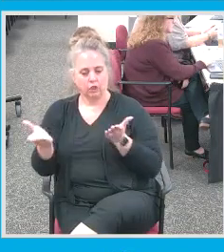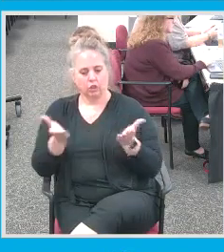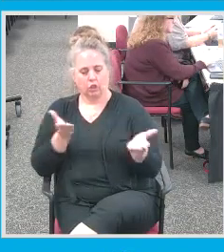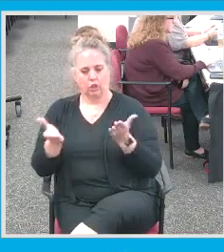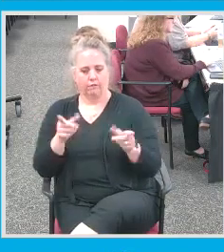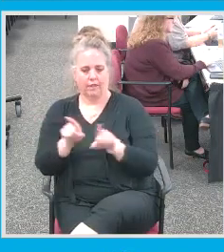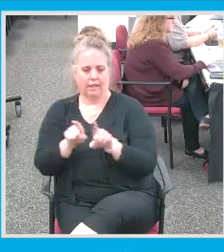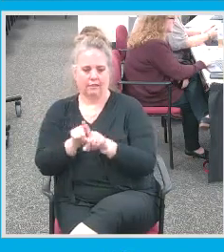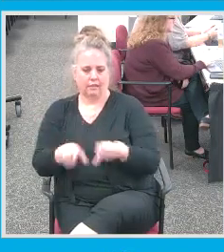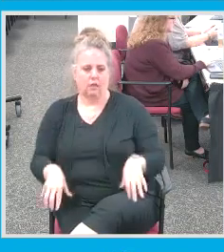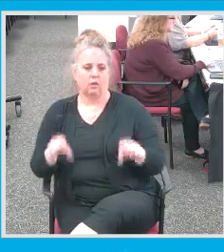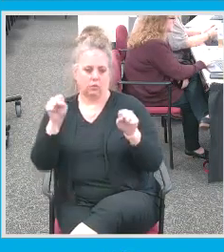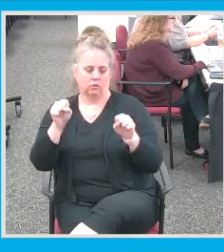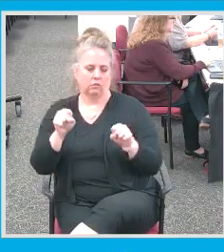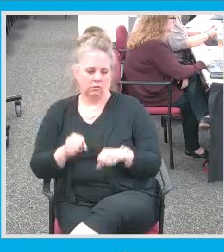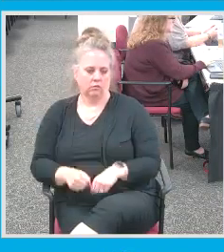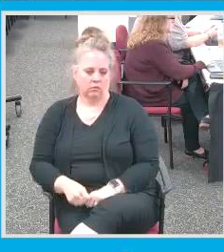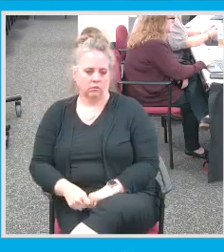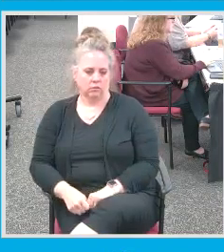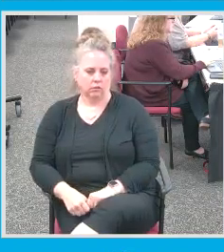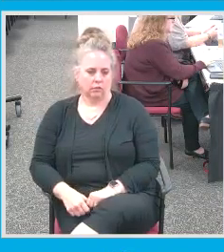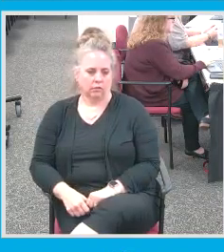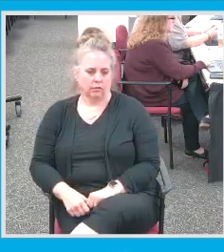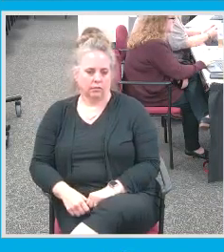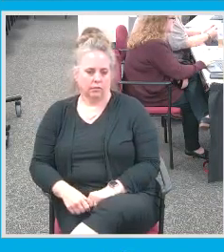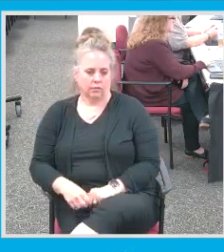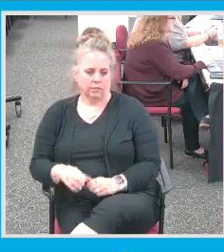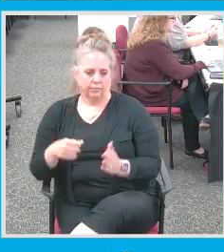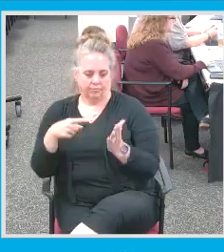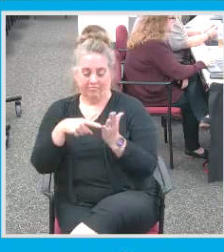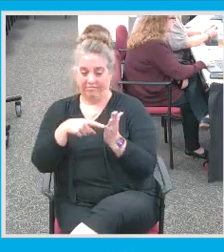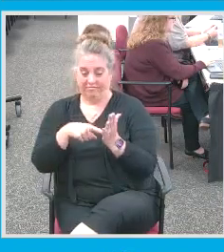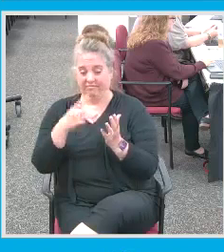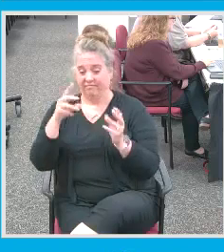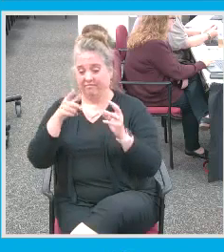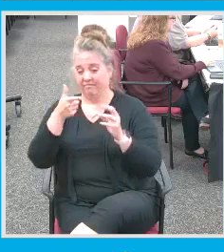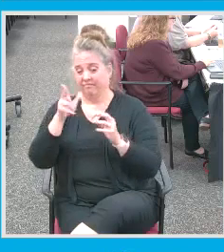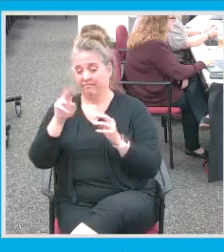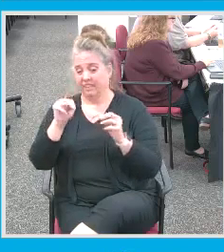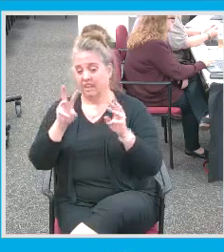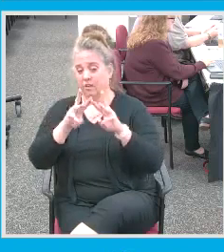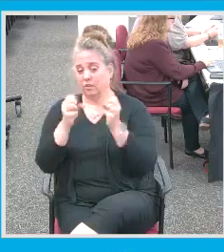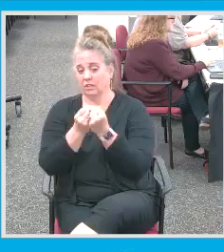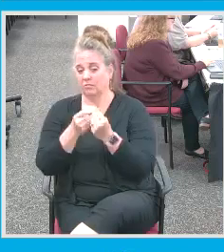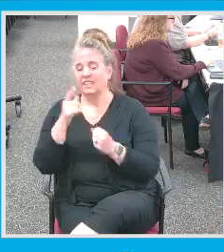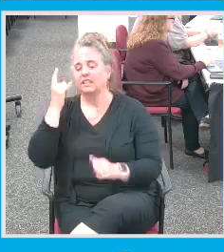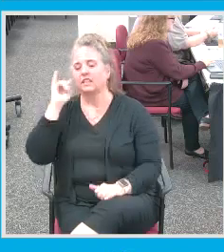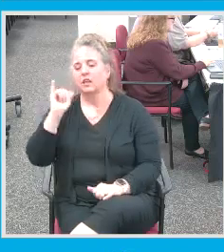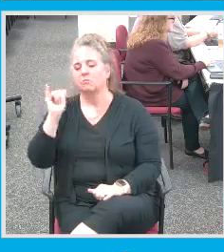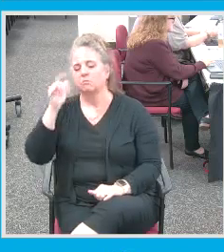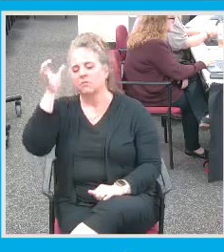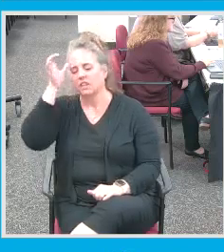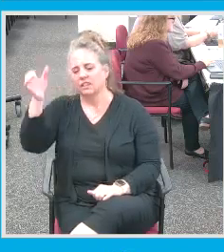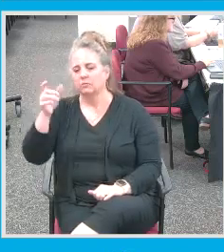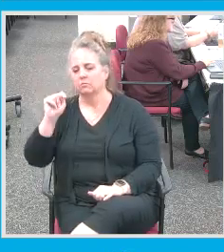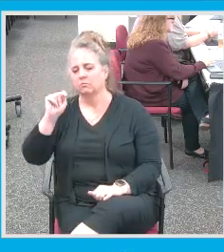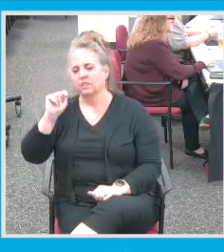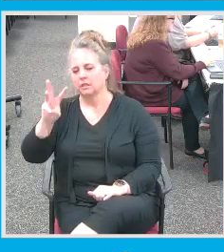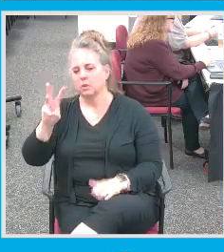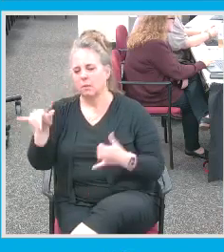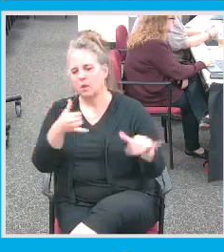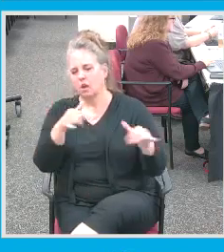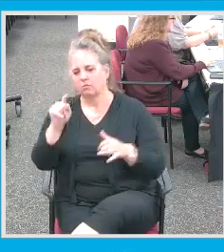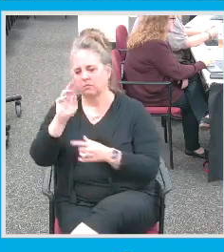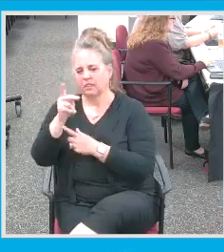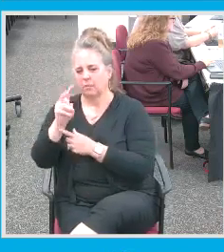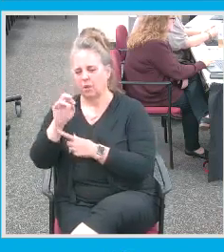for this firearm workshop is like the Tupperware party model. So what we would ask is that someone who